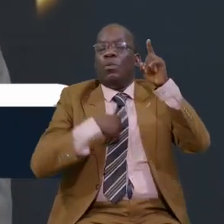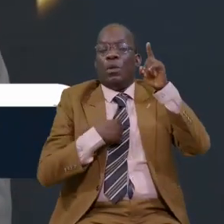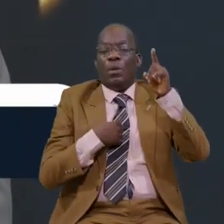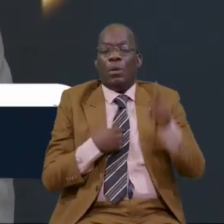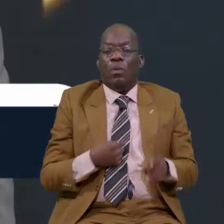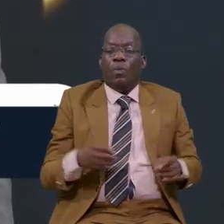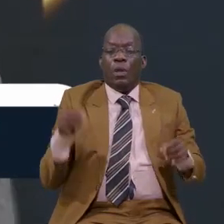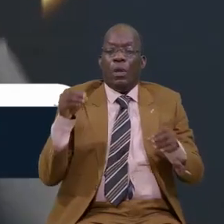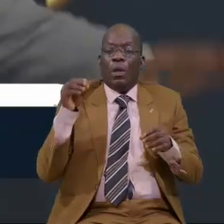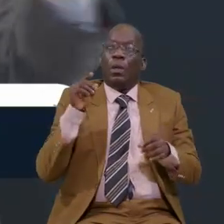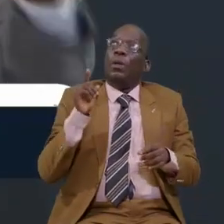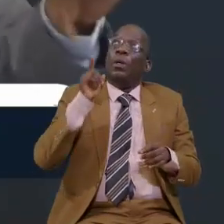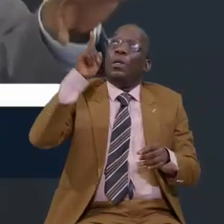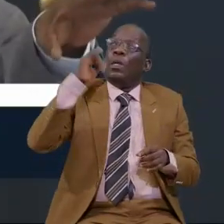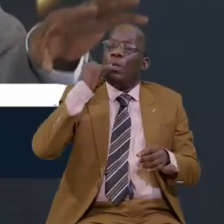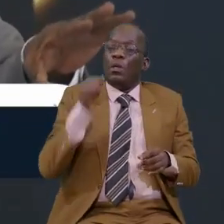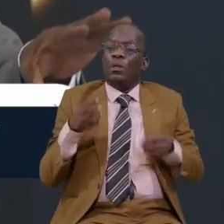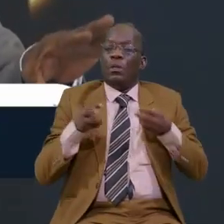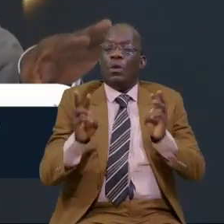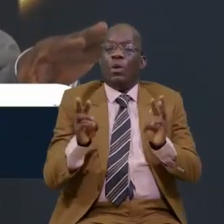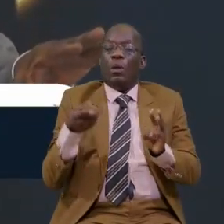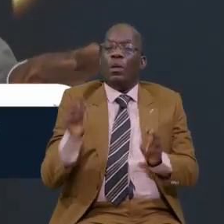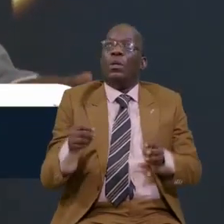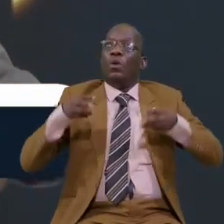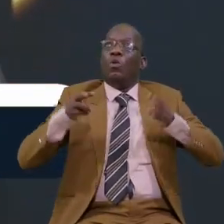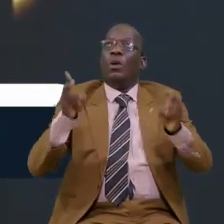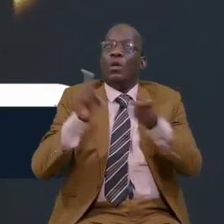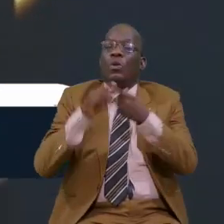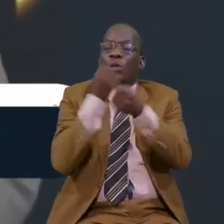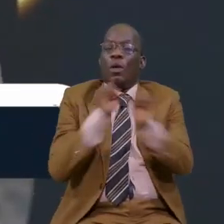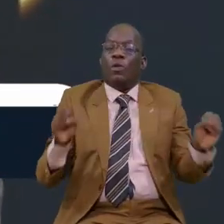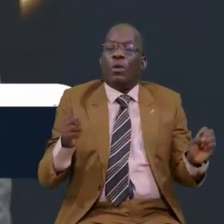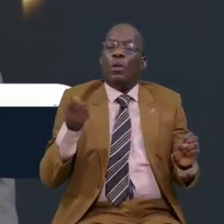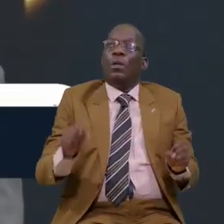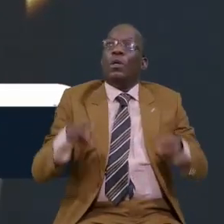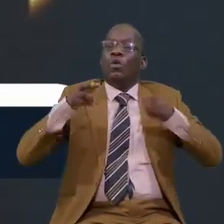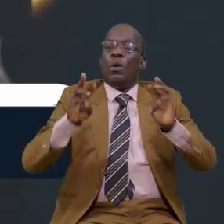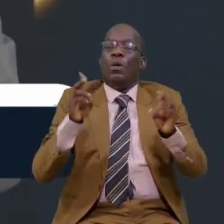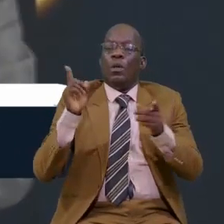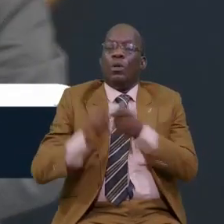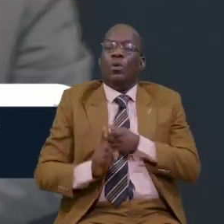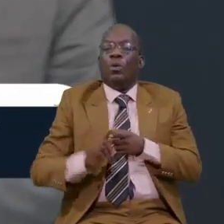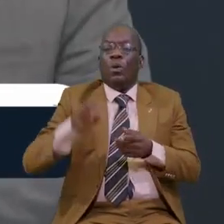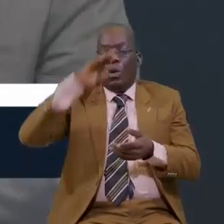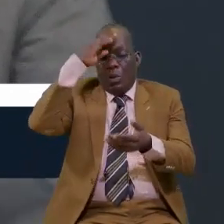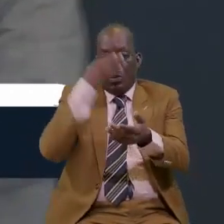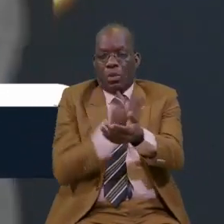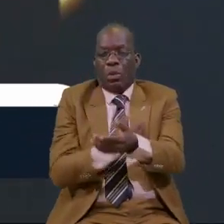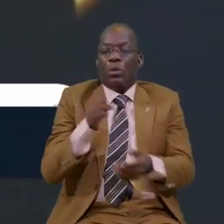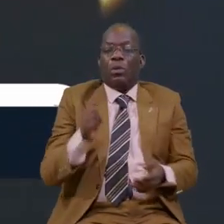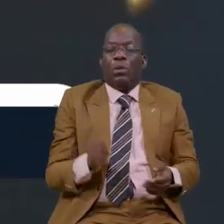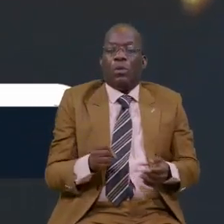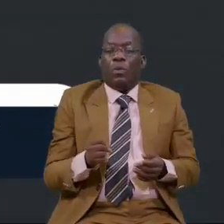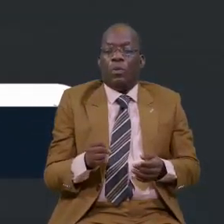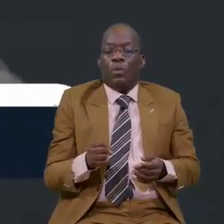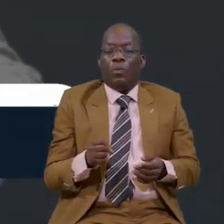is the way to salvation and the way to sonship. Look at number two here. Number